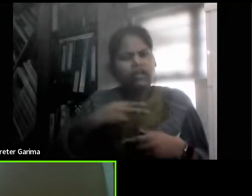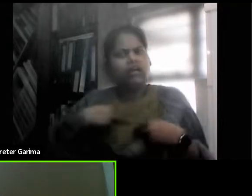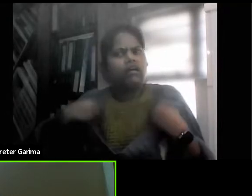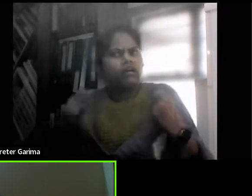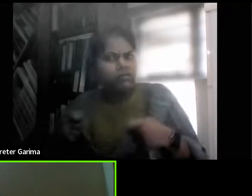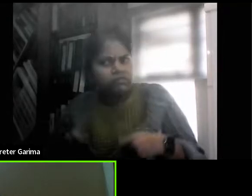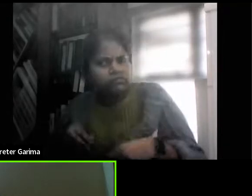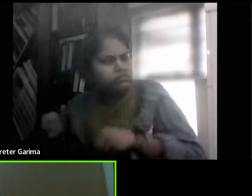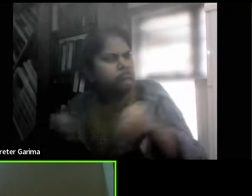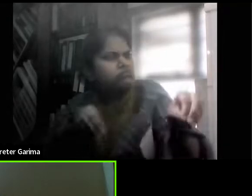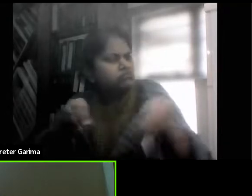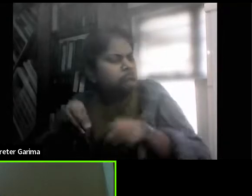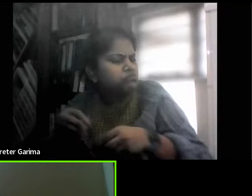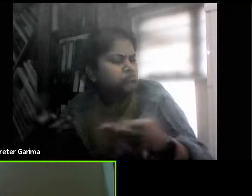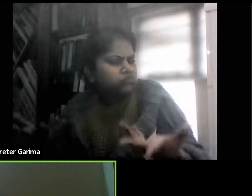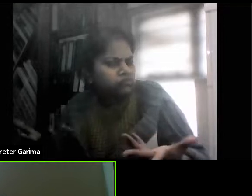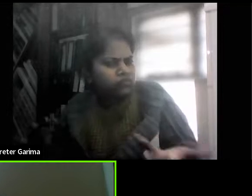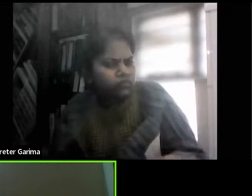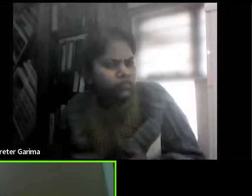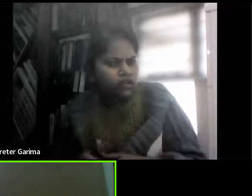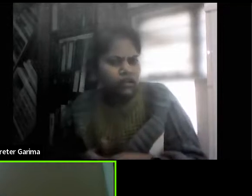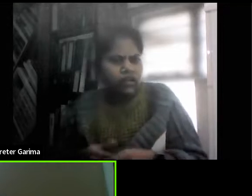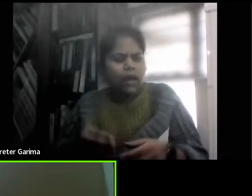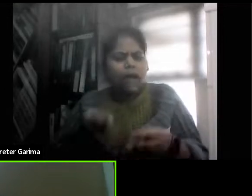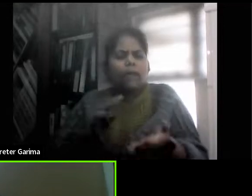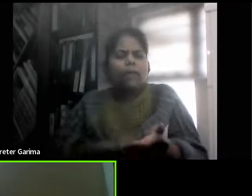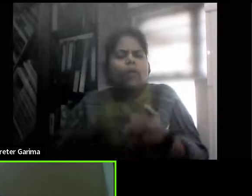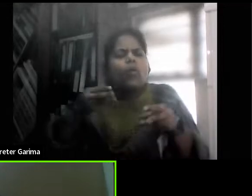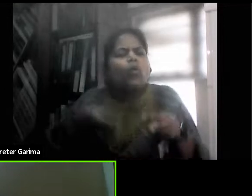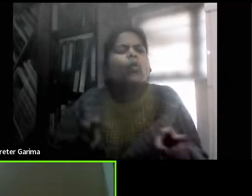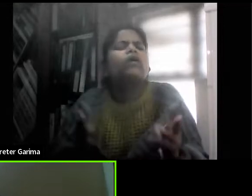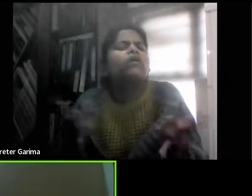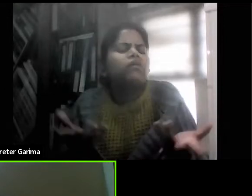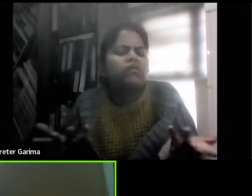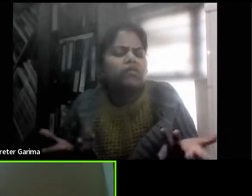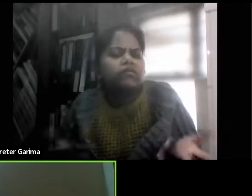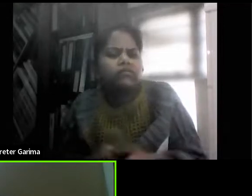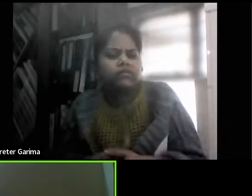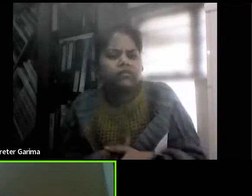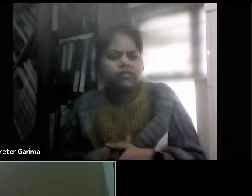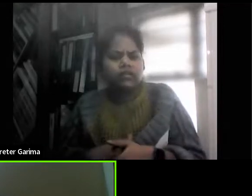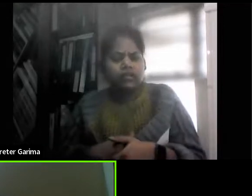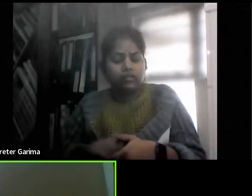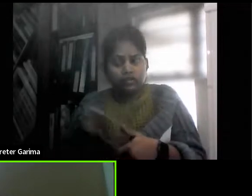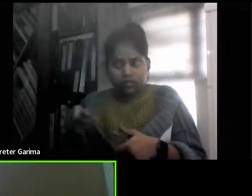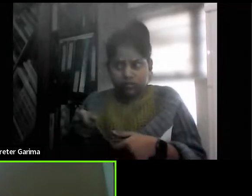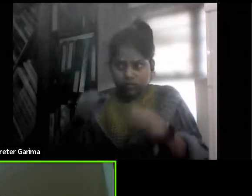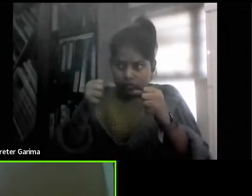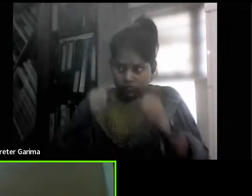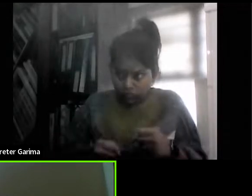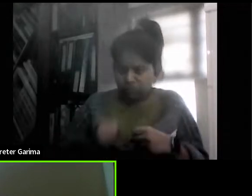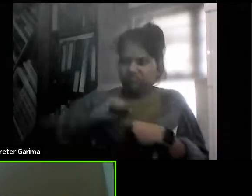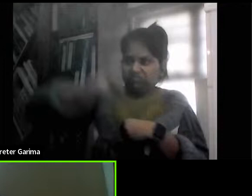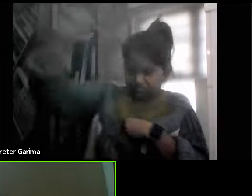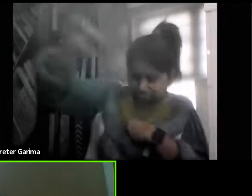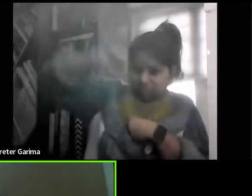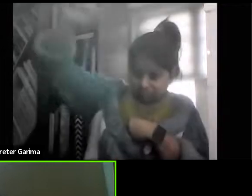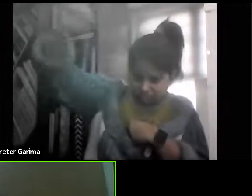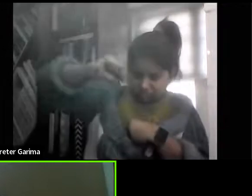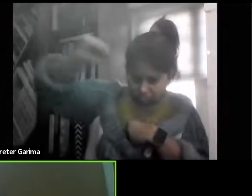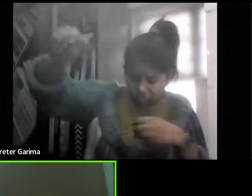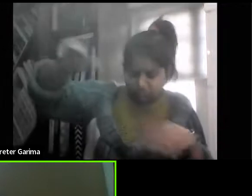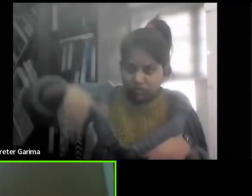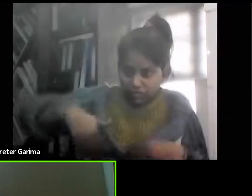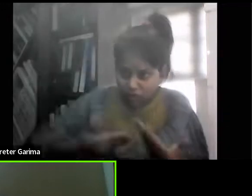of the method of their advocacy? Do they only do sit-ins and dharna, or do they also resort to some